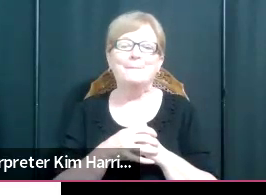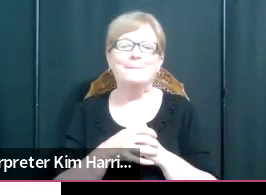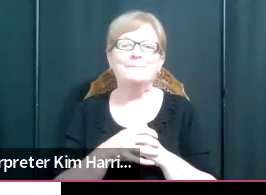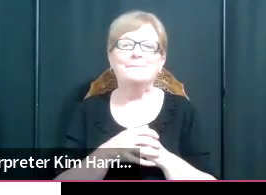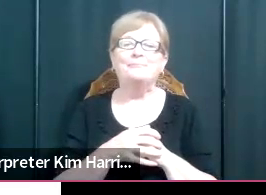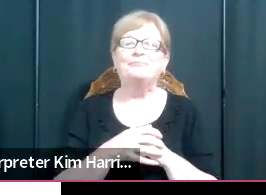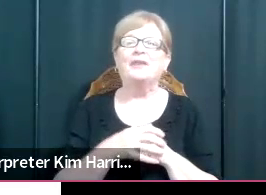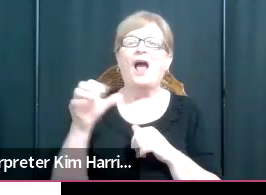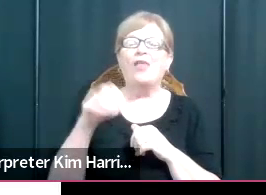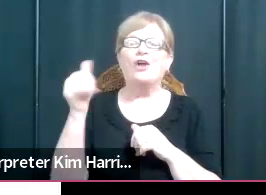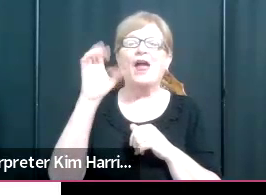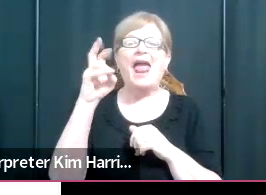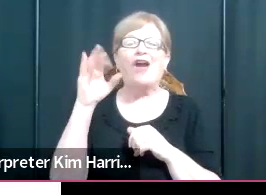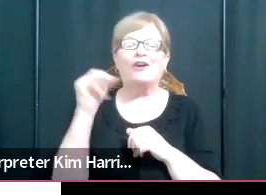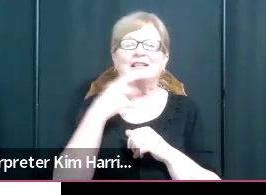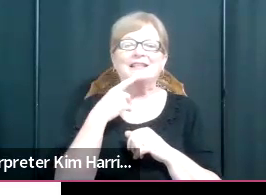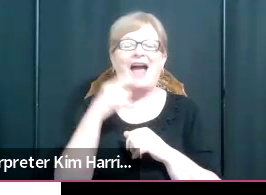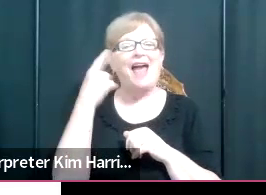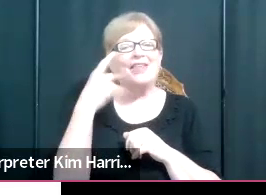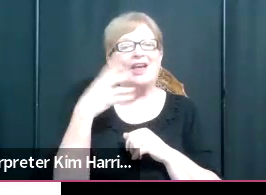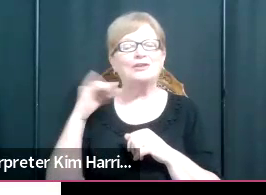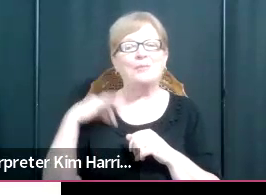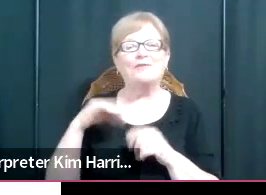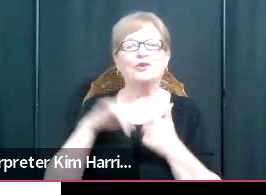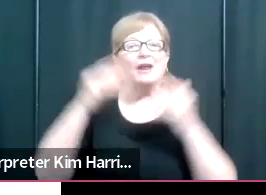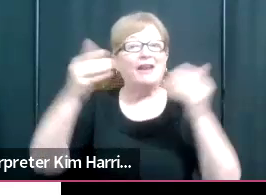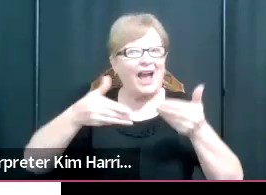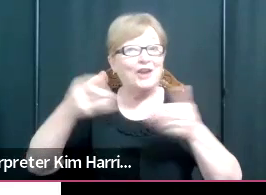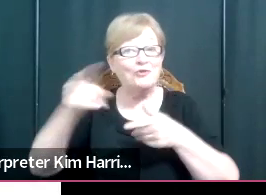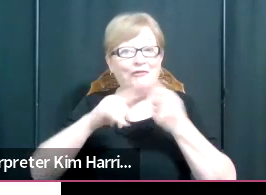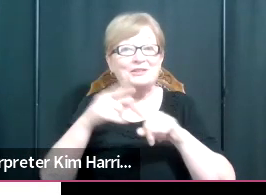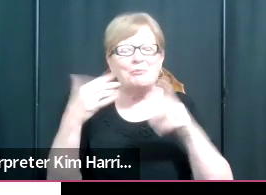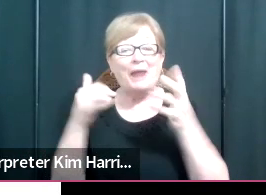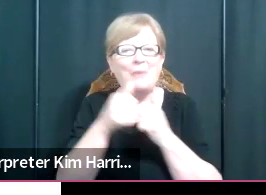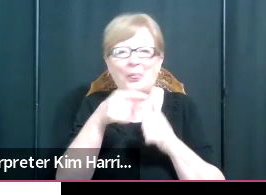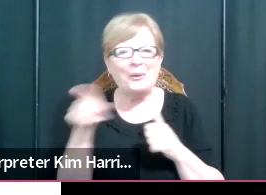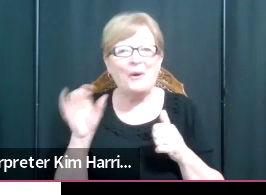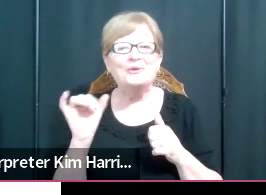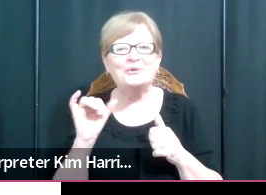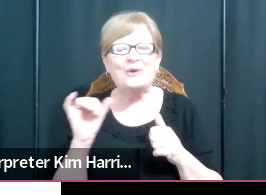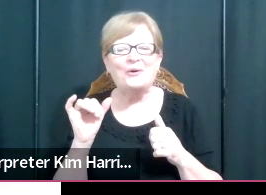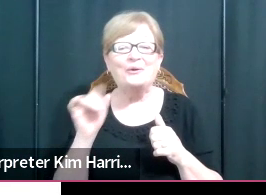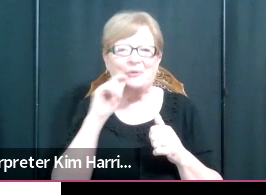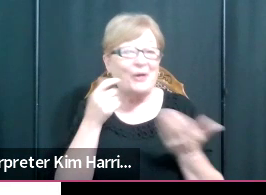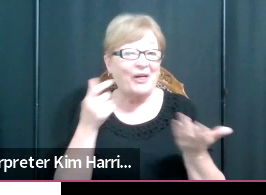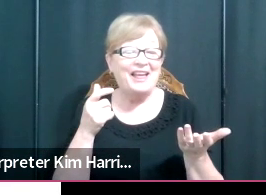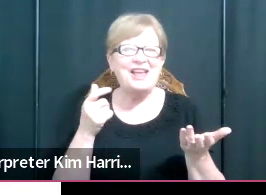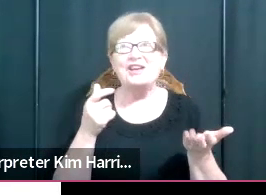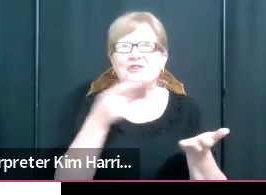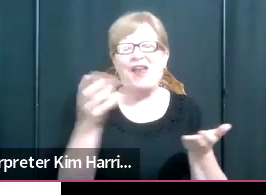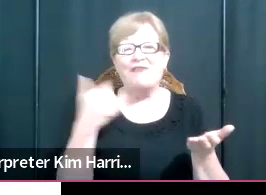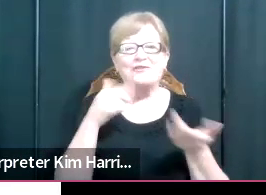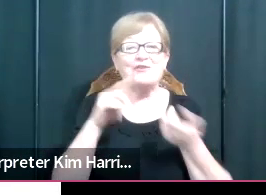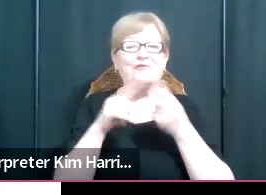Another benefit to it too, I think, is you can invite your friends to play with you. So you can kind of have your friends